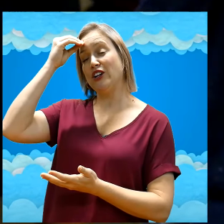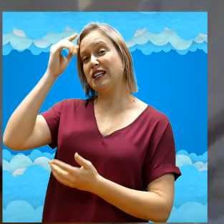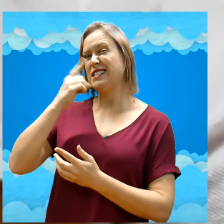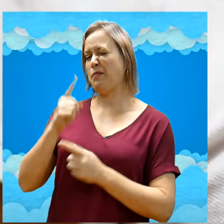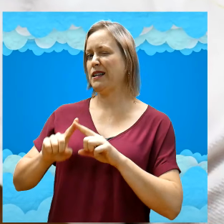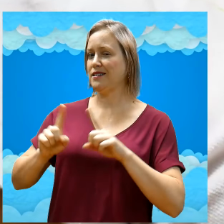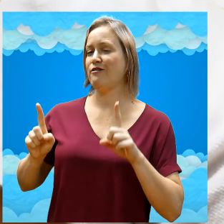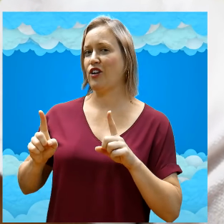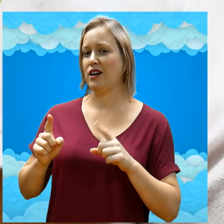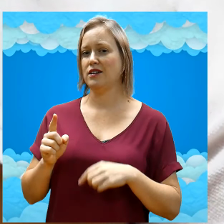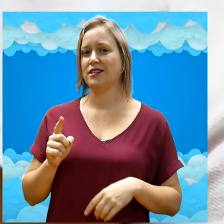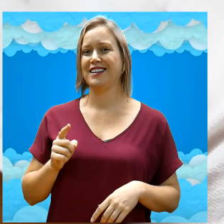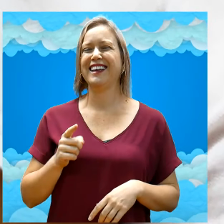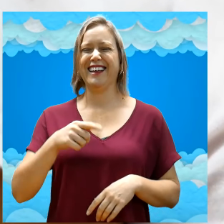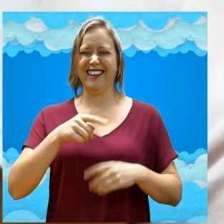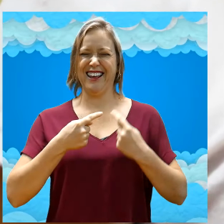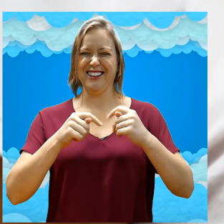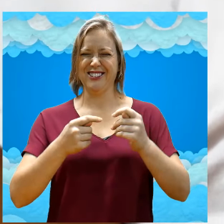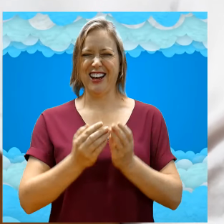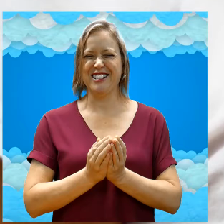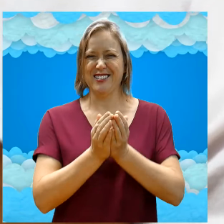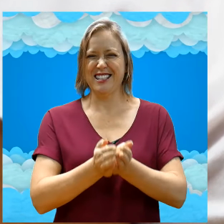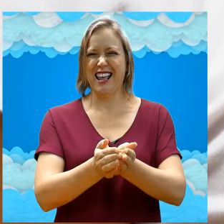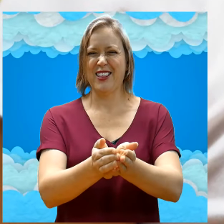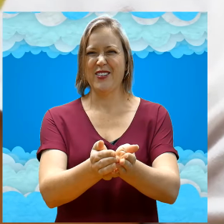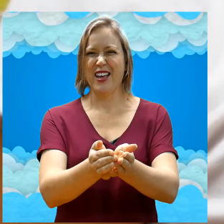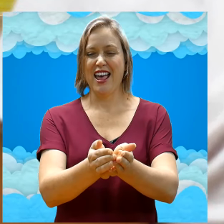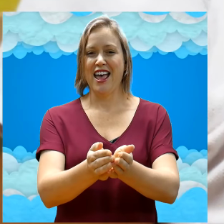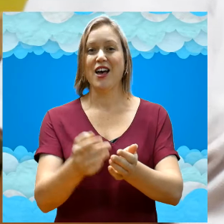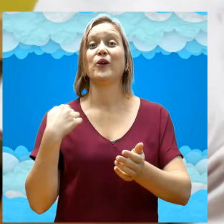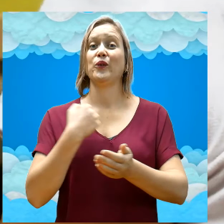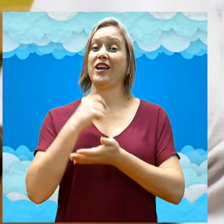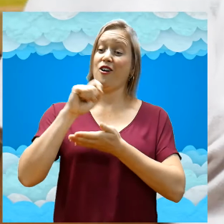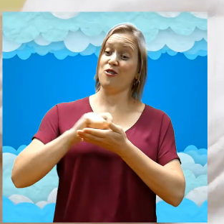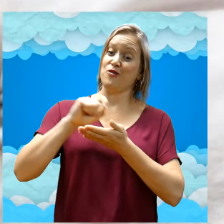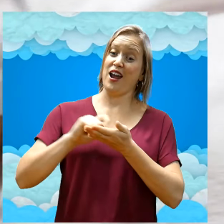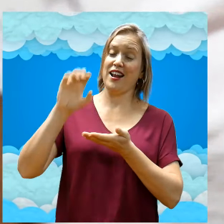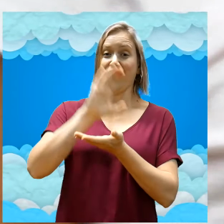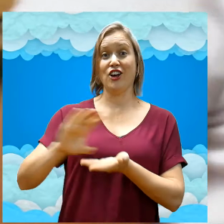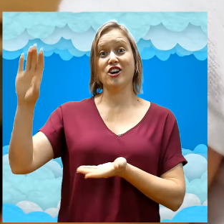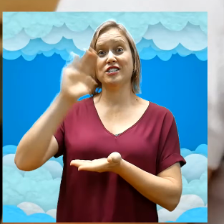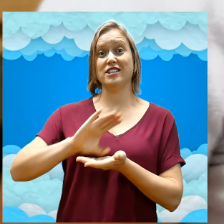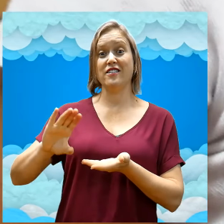cursive. Oh, they're trying to sail away and